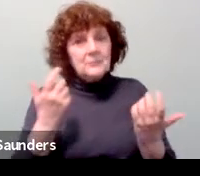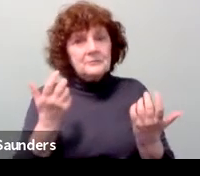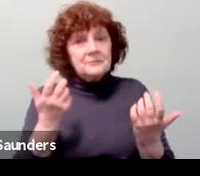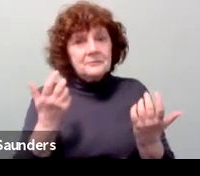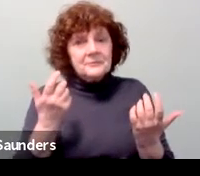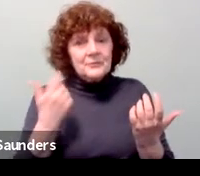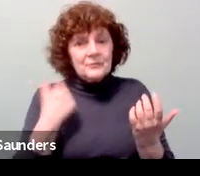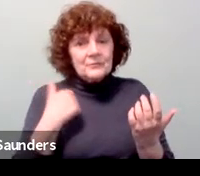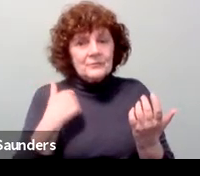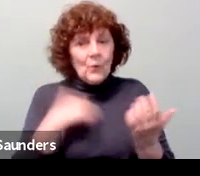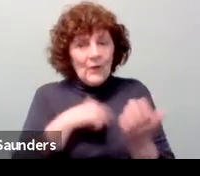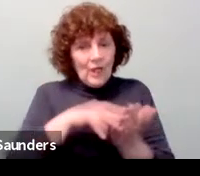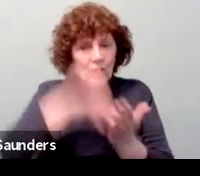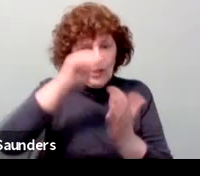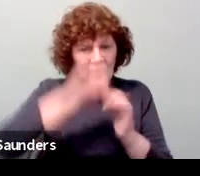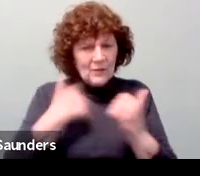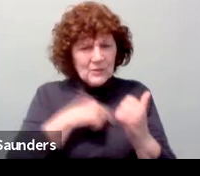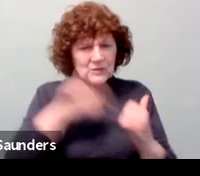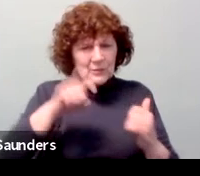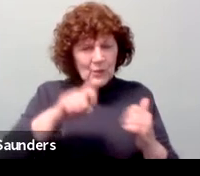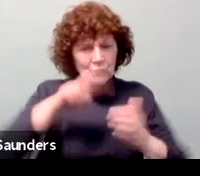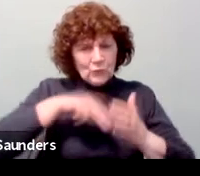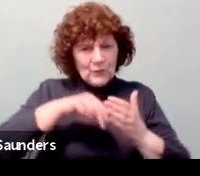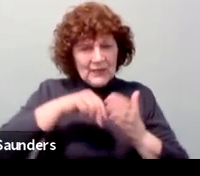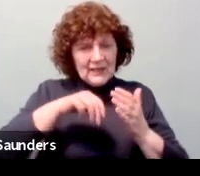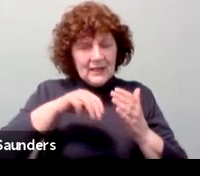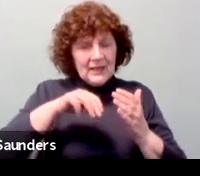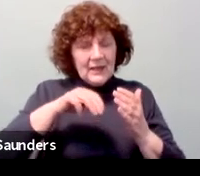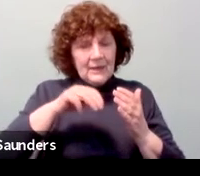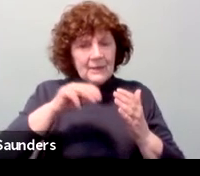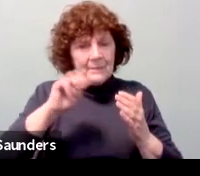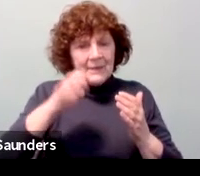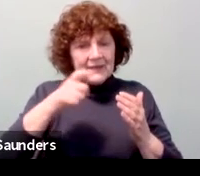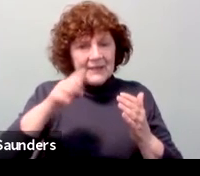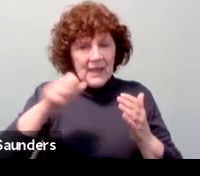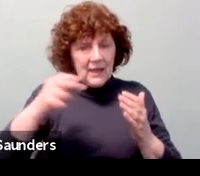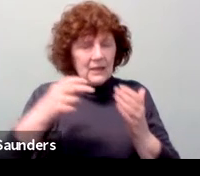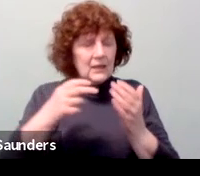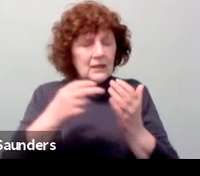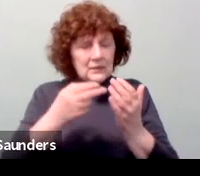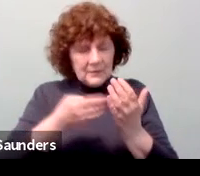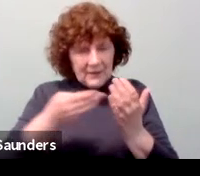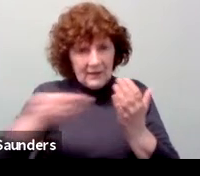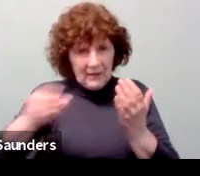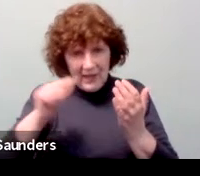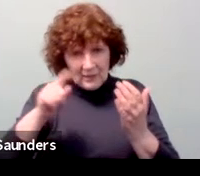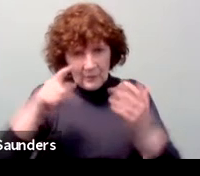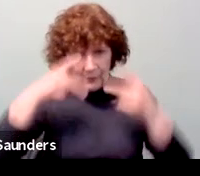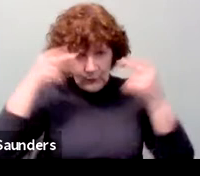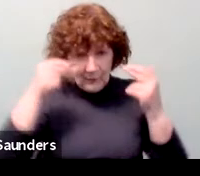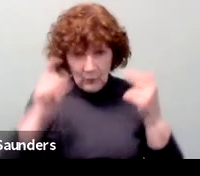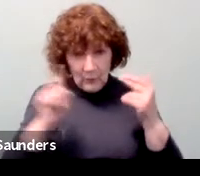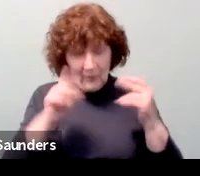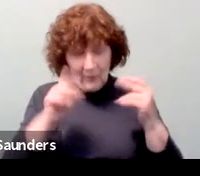supposed to read the Megillah at Purim in the tractate of the